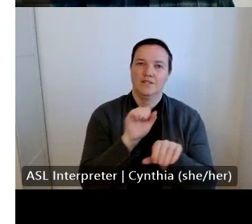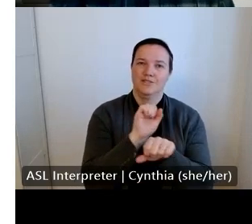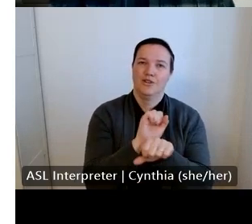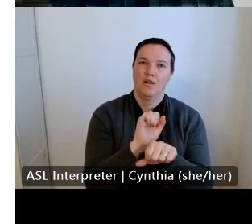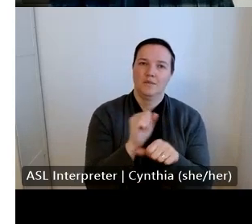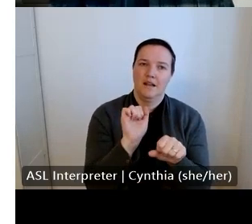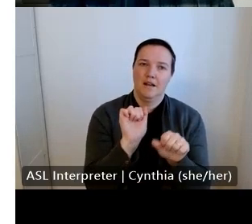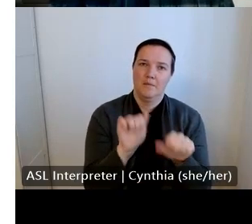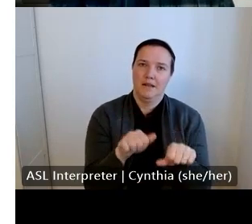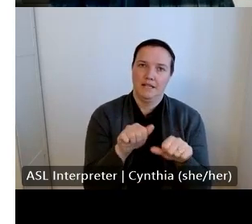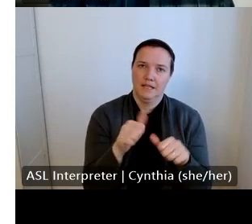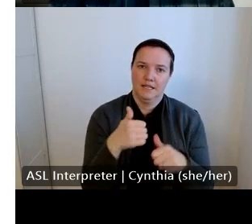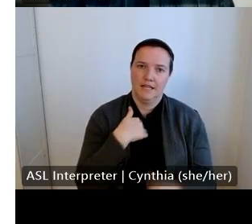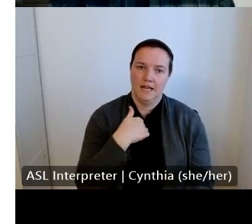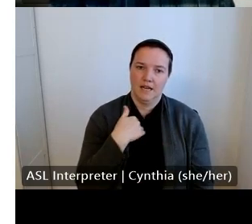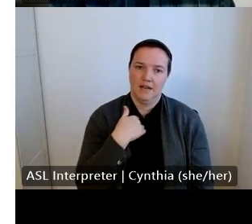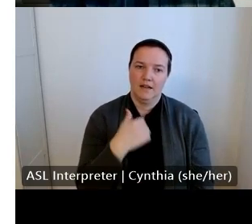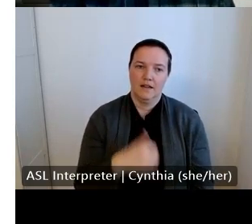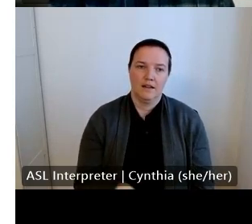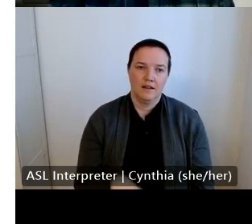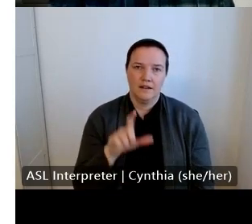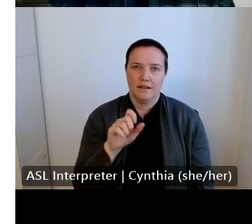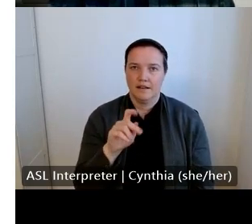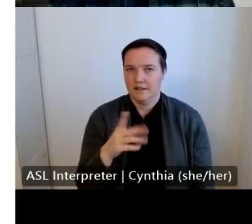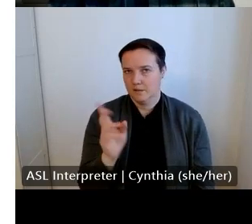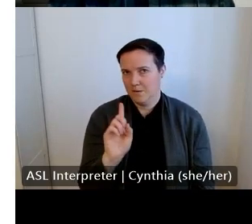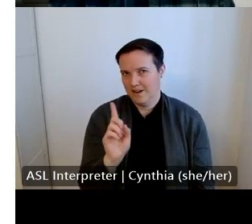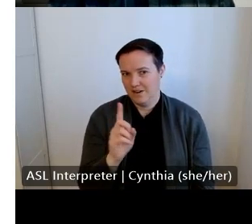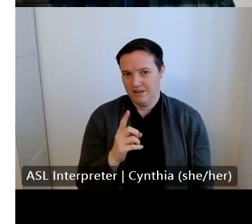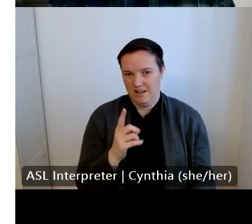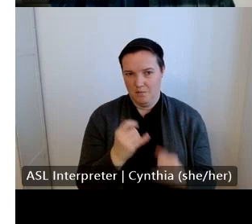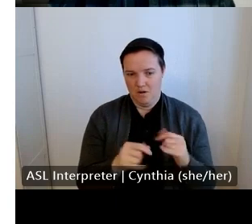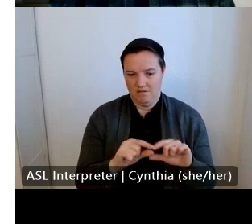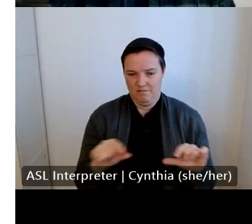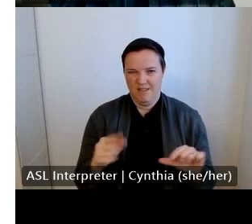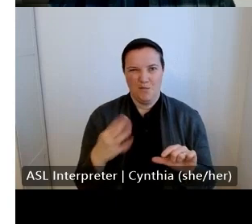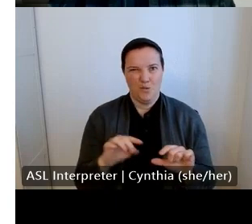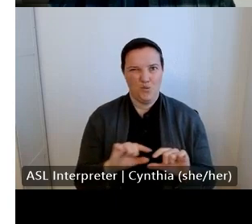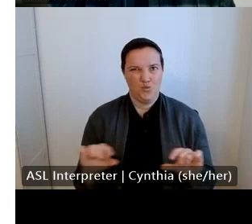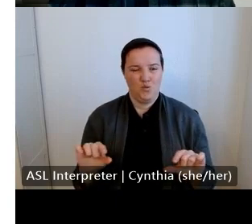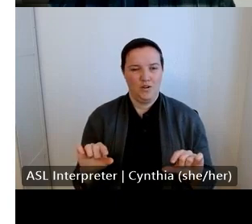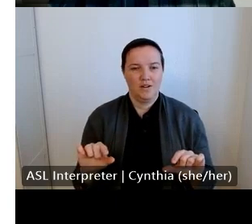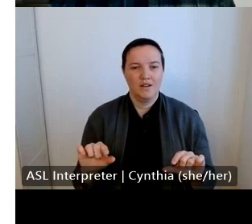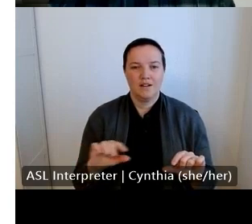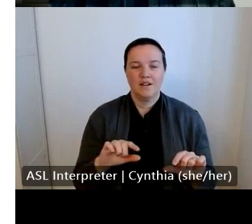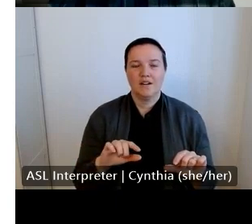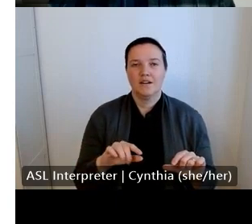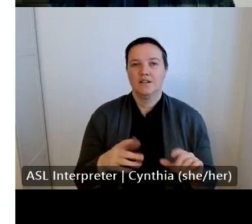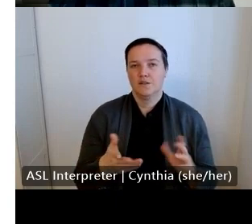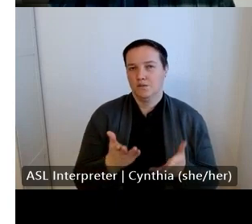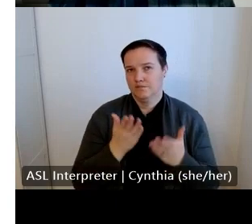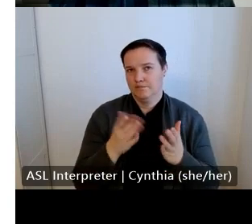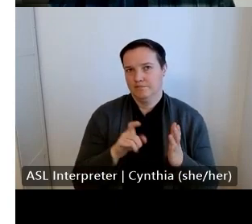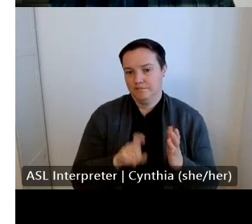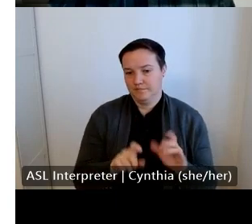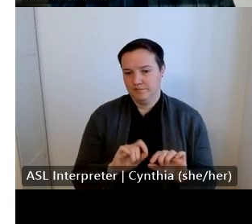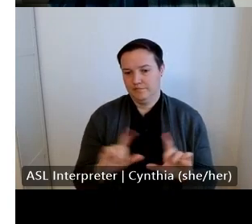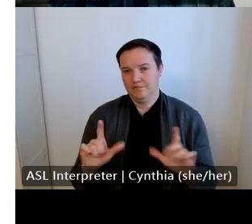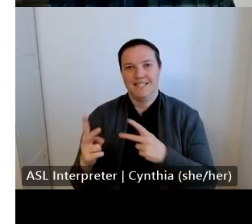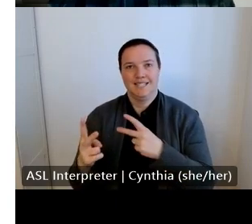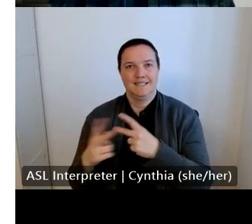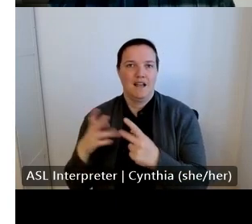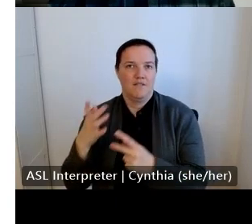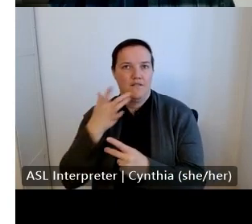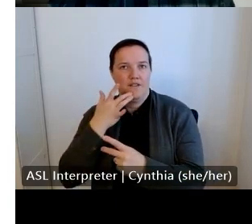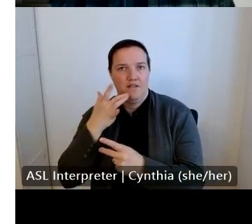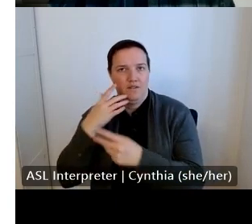Canada. The link is posted at the bottom of this slide. And what I recommend once more is just to go to this website and save it as a